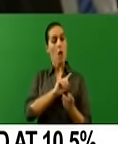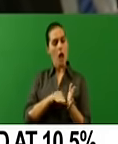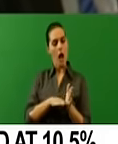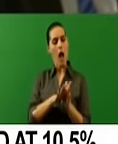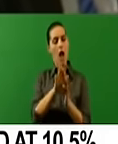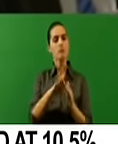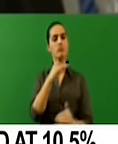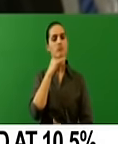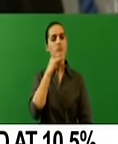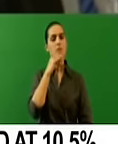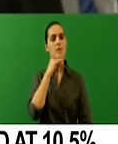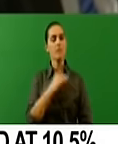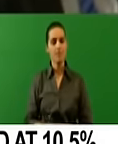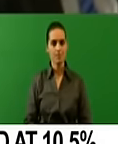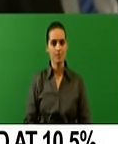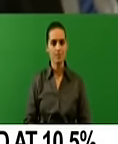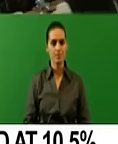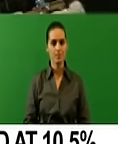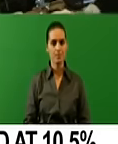end of that?